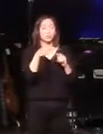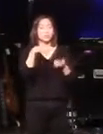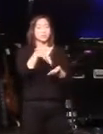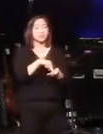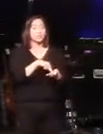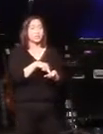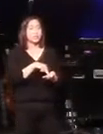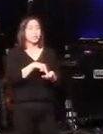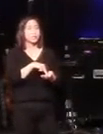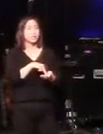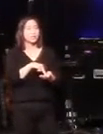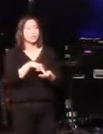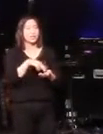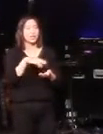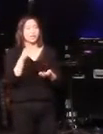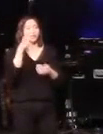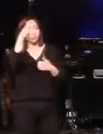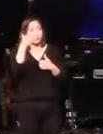do that.